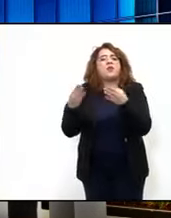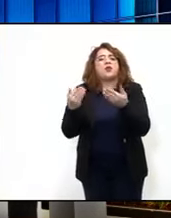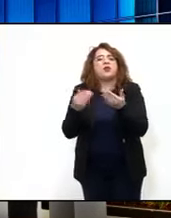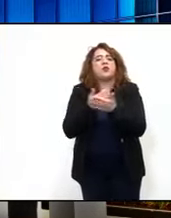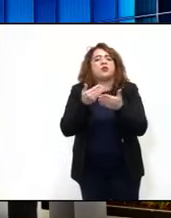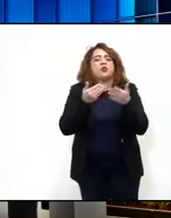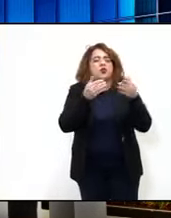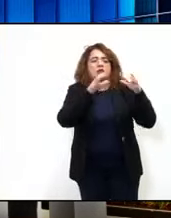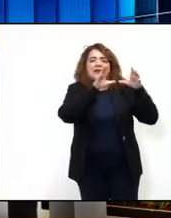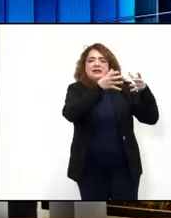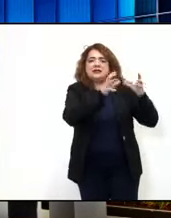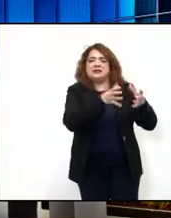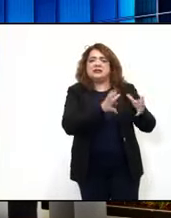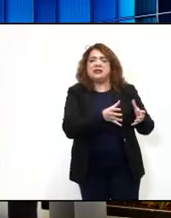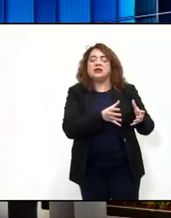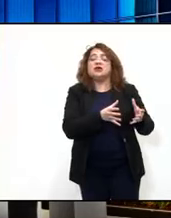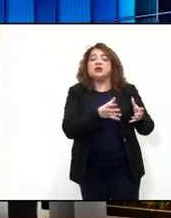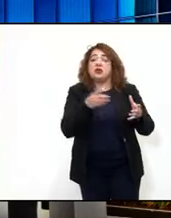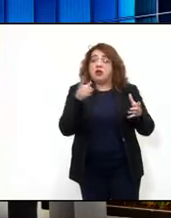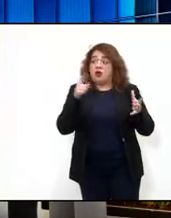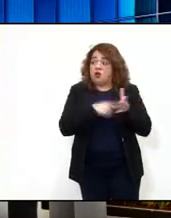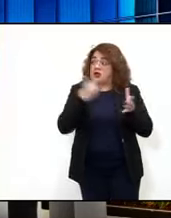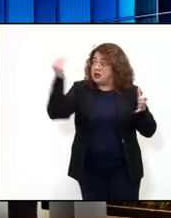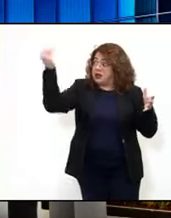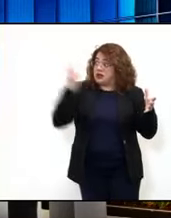us, we will certainly move in that direction.